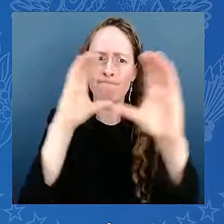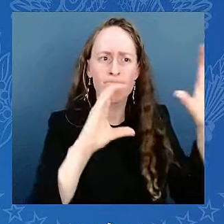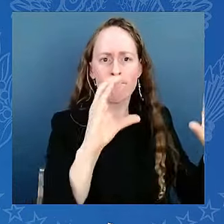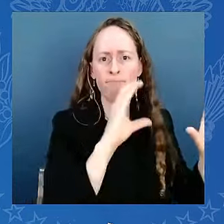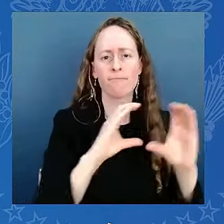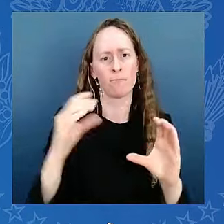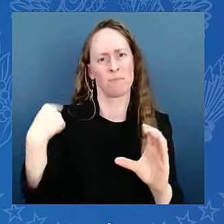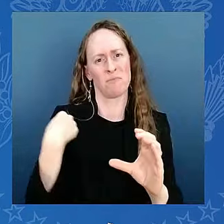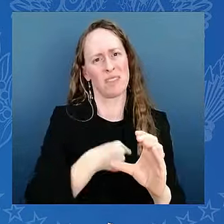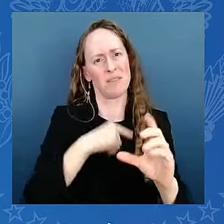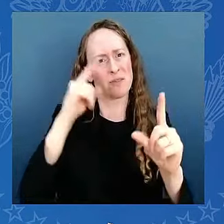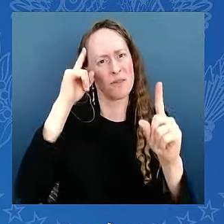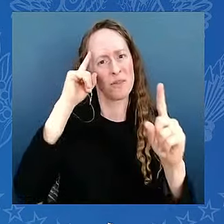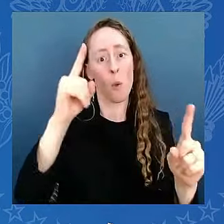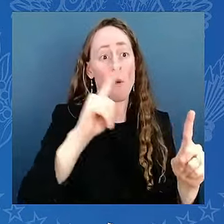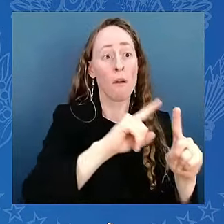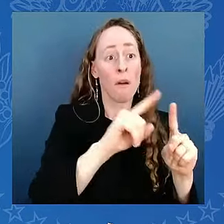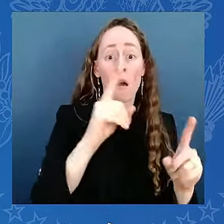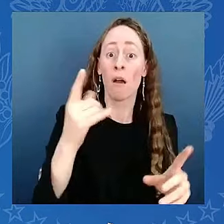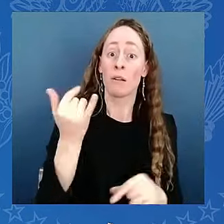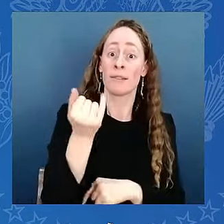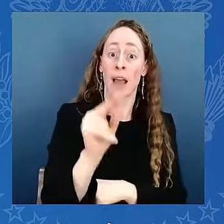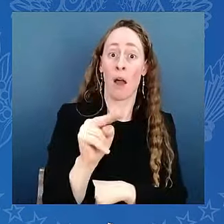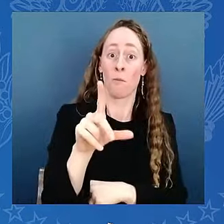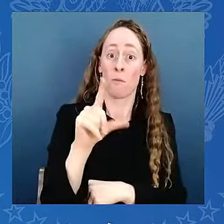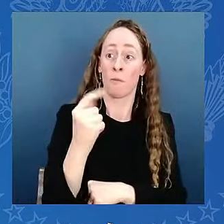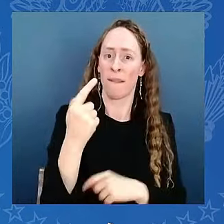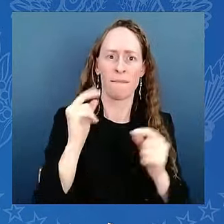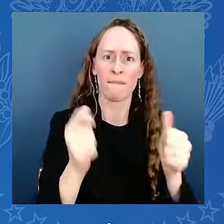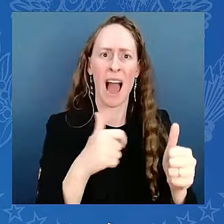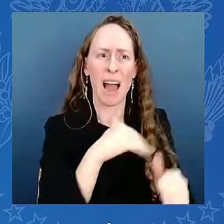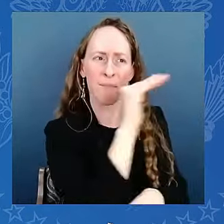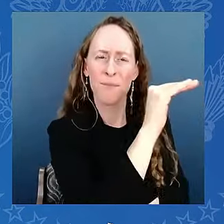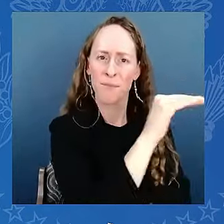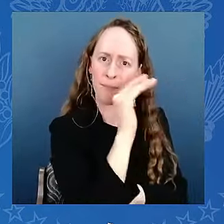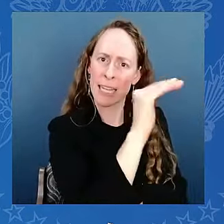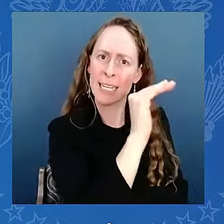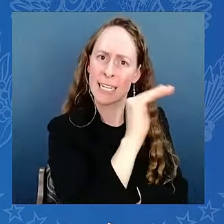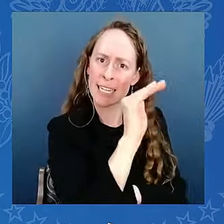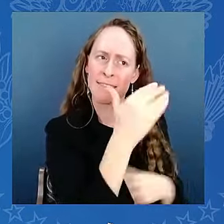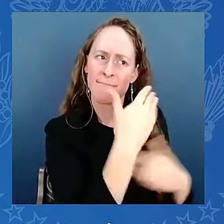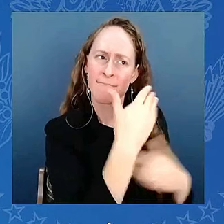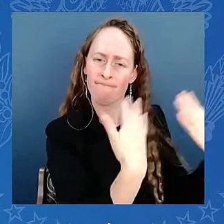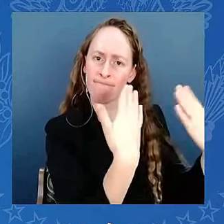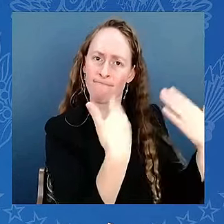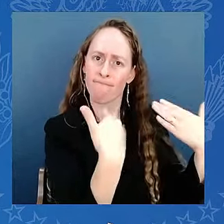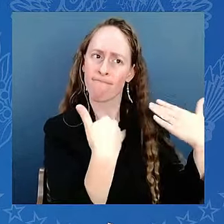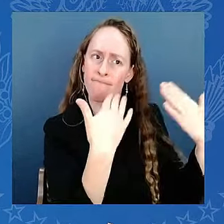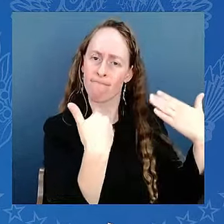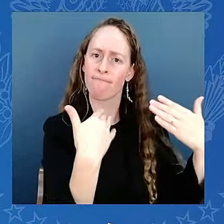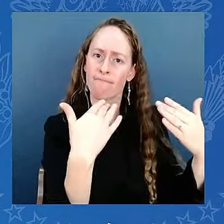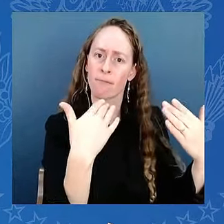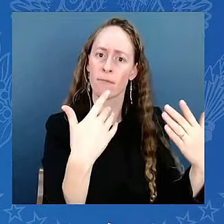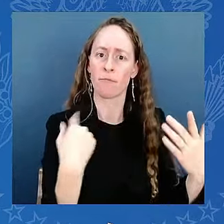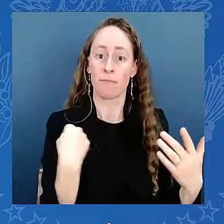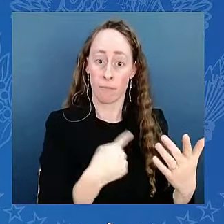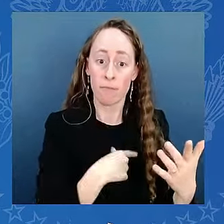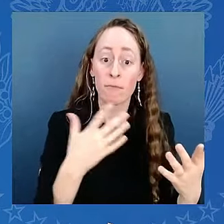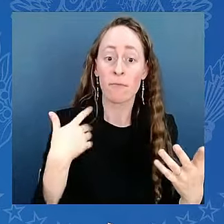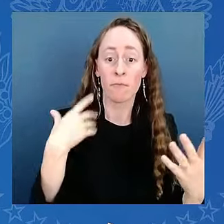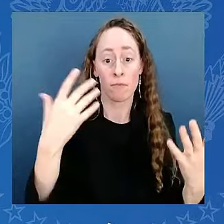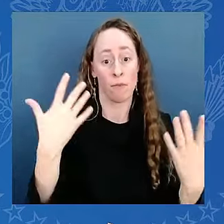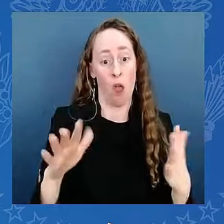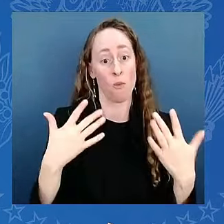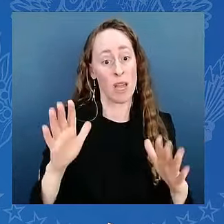running, and we did. As of today, my administration has brought home over 70 Americans who were wrongfully detained and held